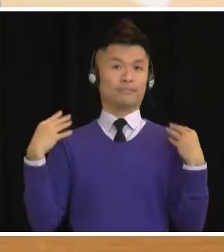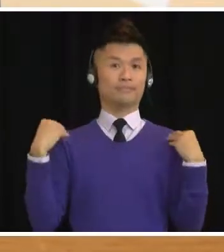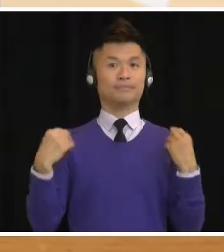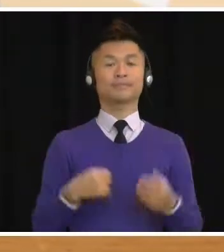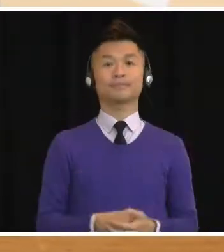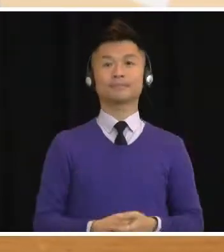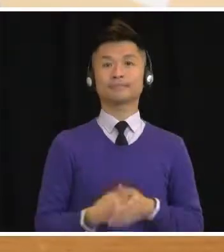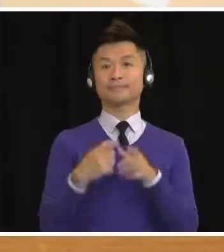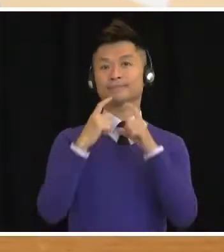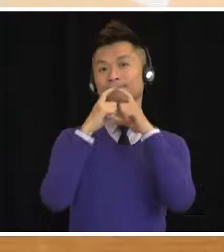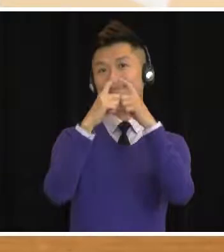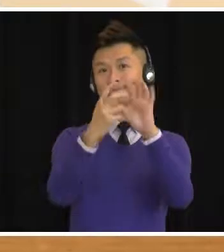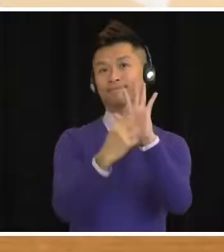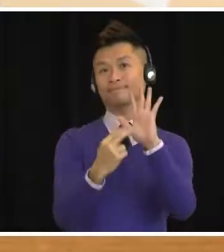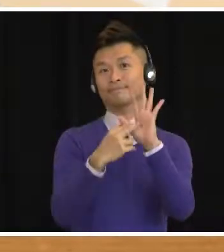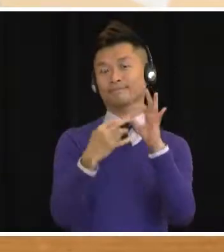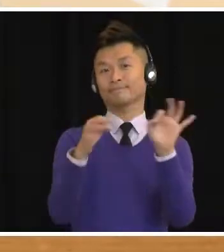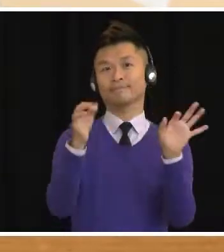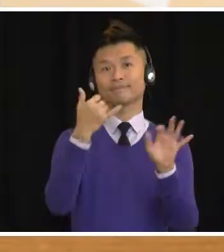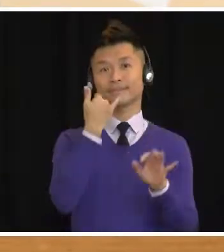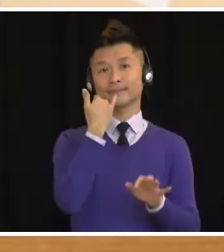And then the answering.